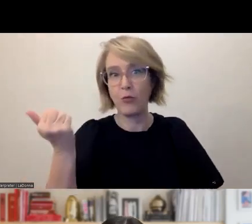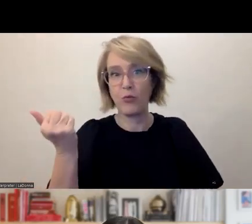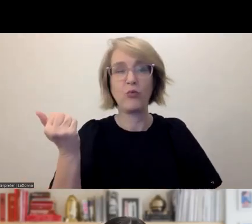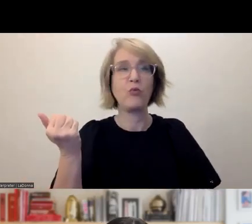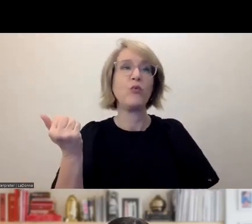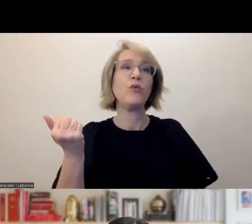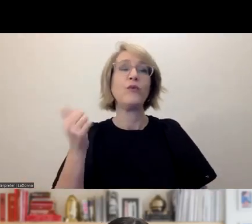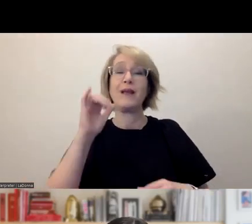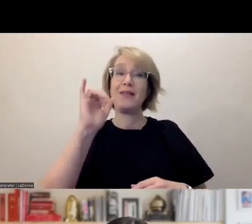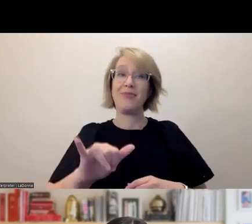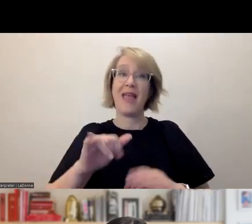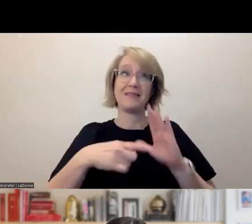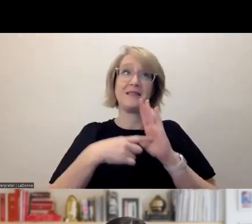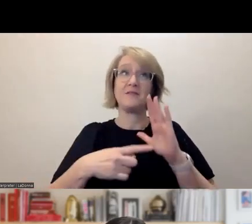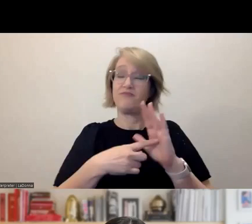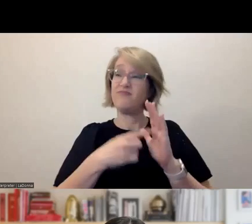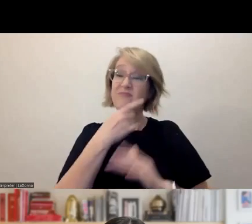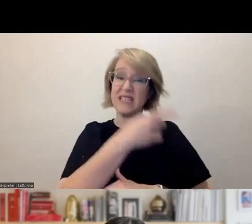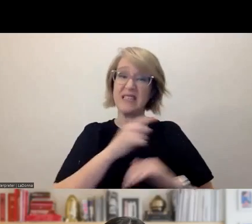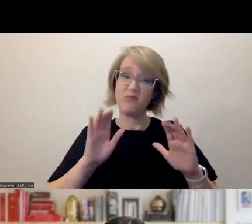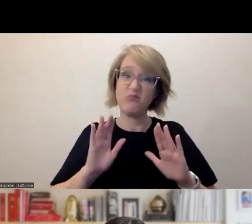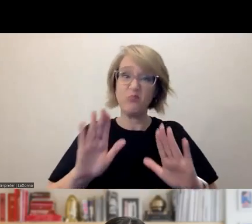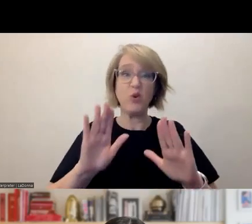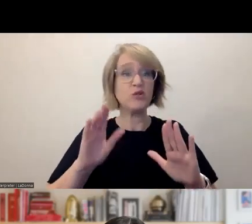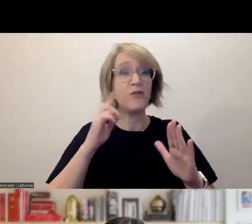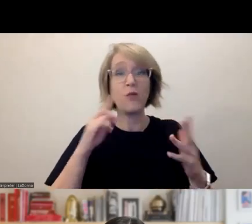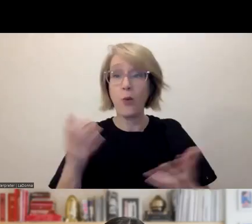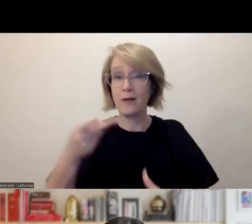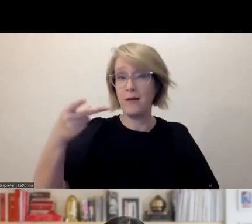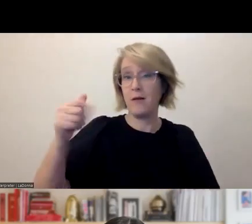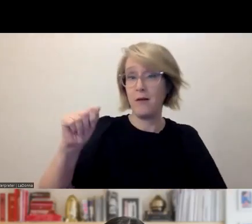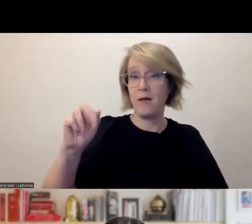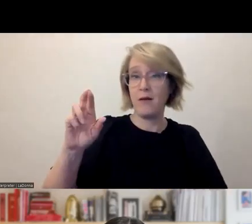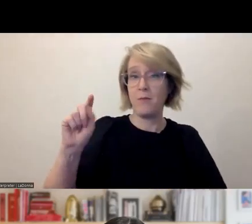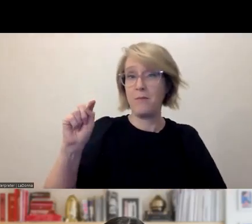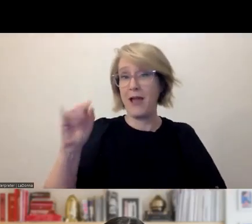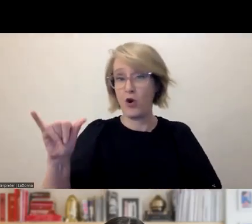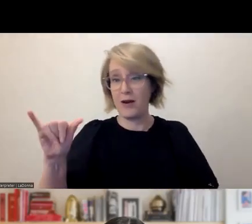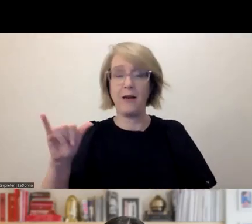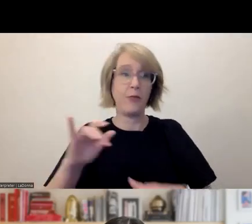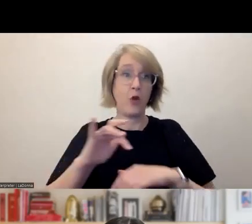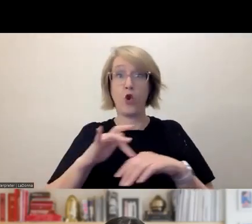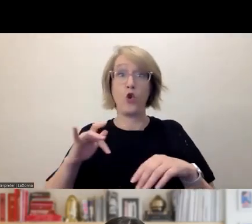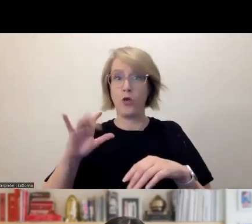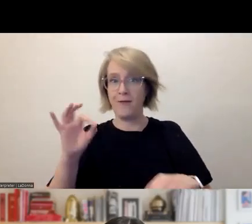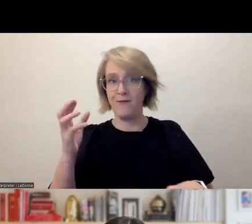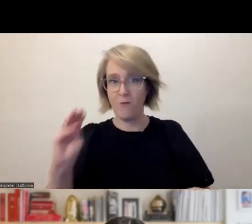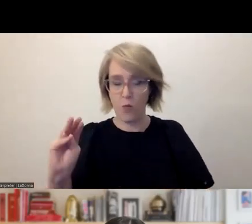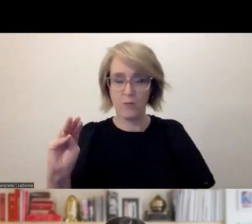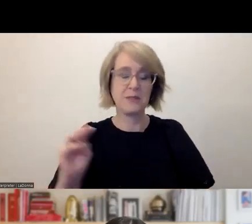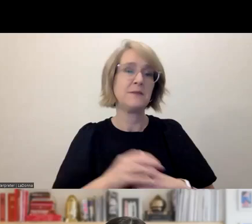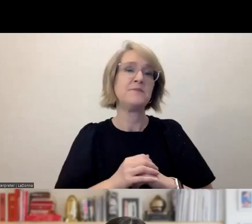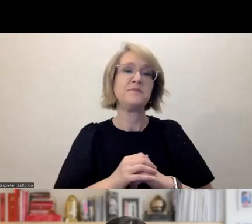that regard, he pushed for parity in its very, very earliest forms, but he also